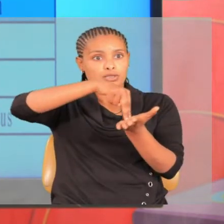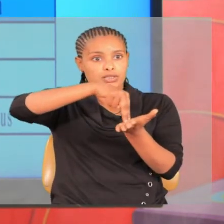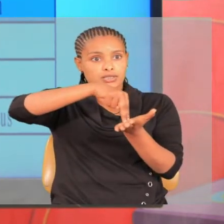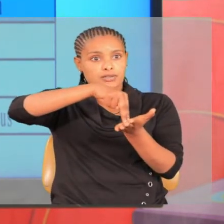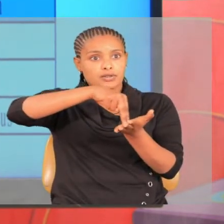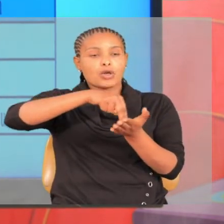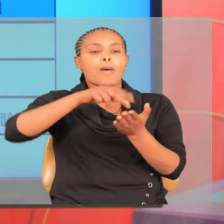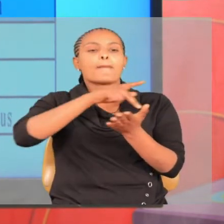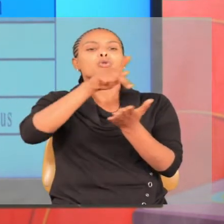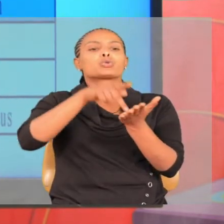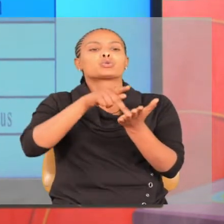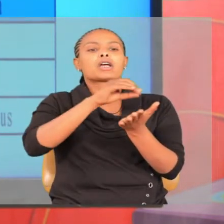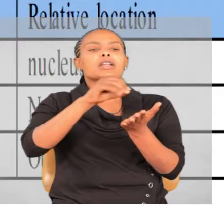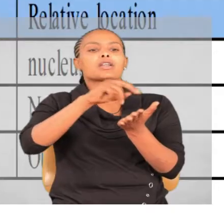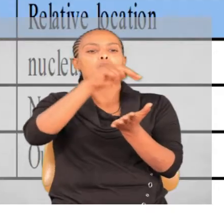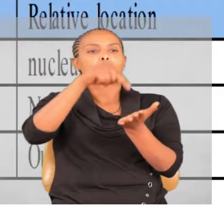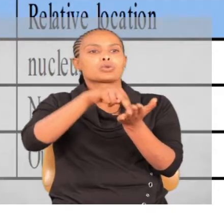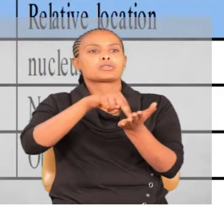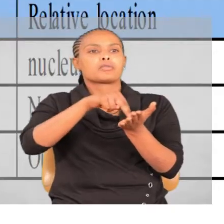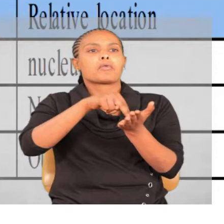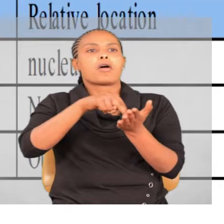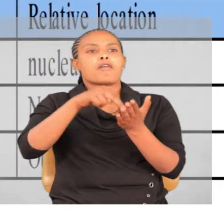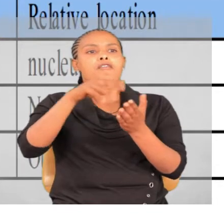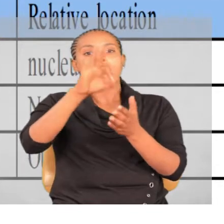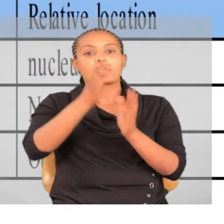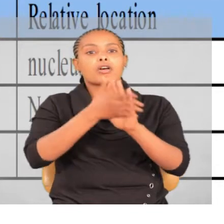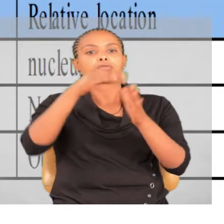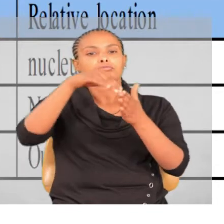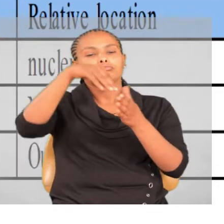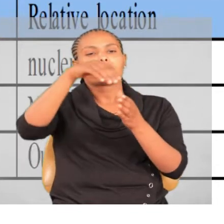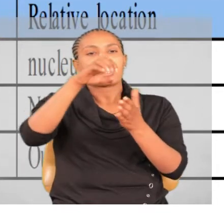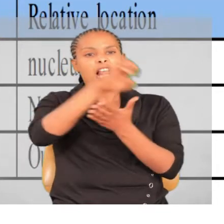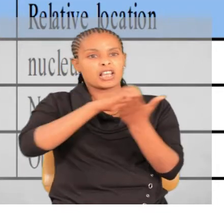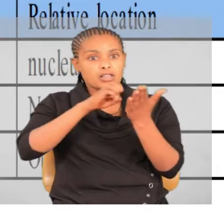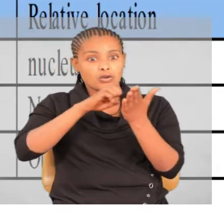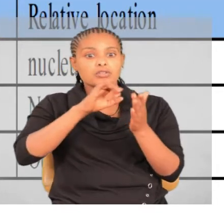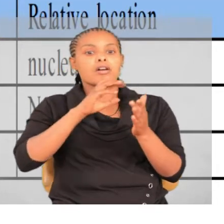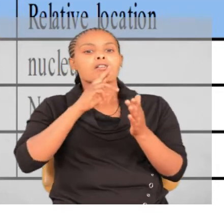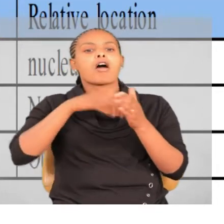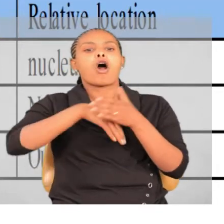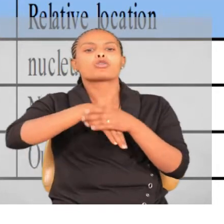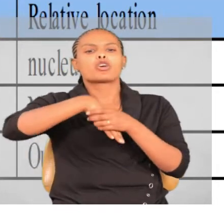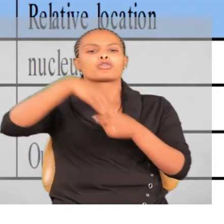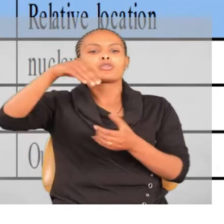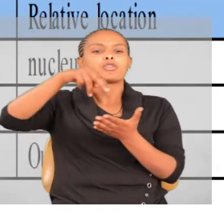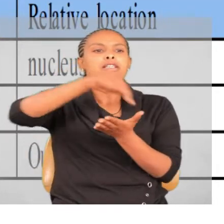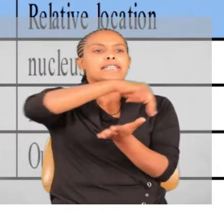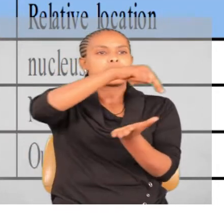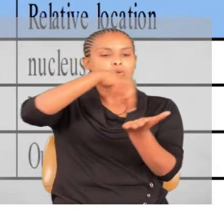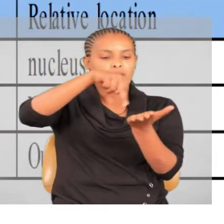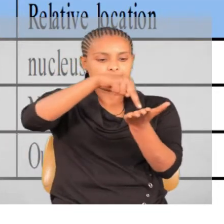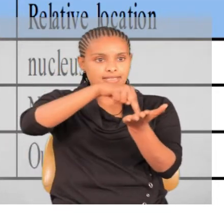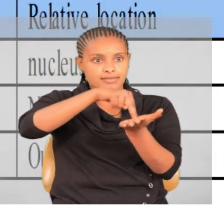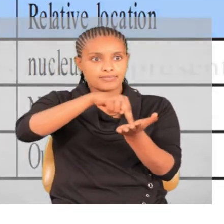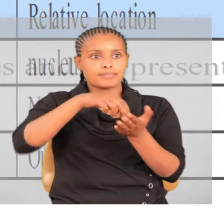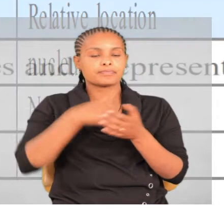Protons and neutrons are found in the nucleus of the atom. Electrons are found outside of the nucleus.